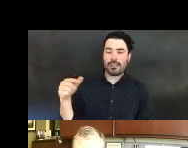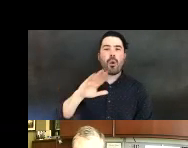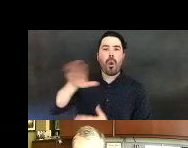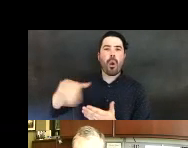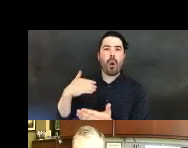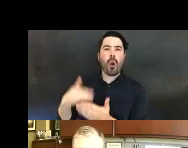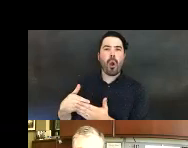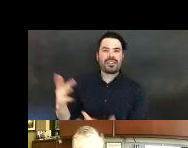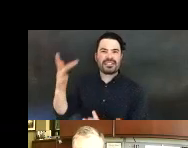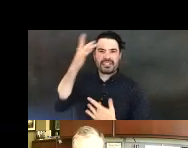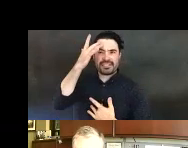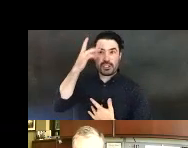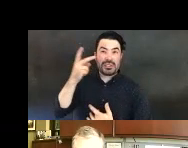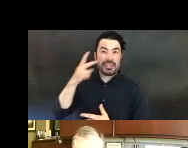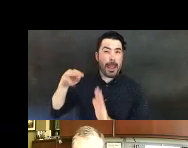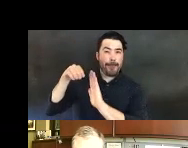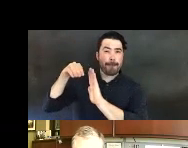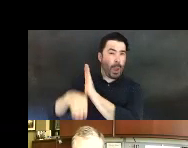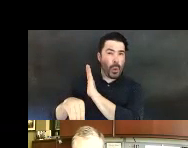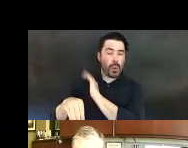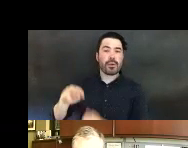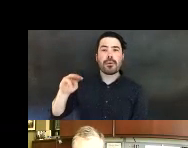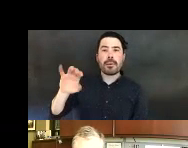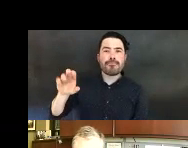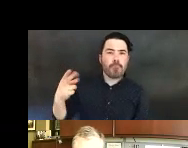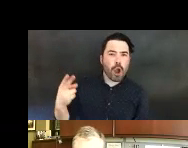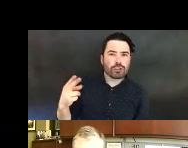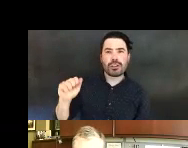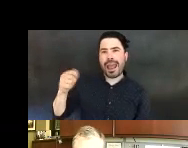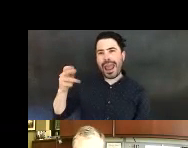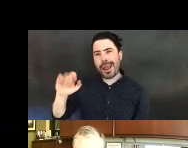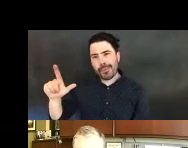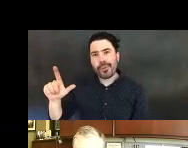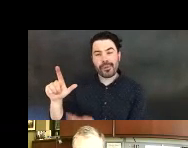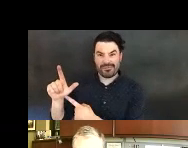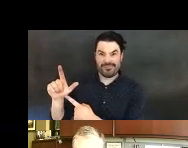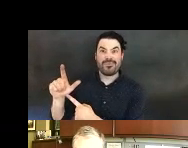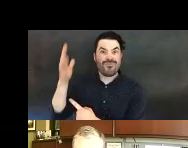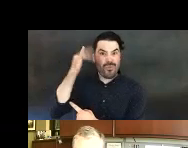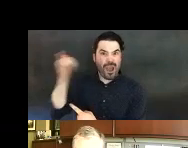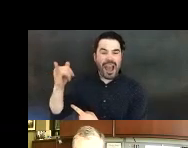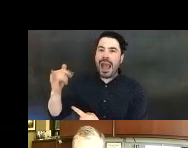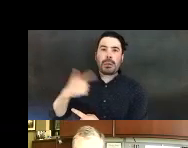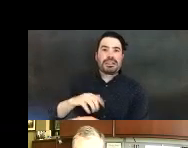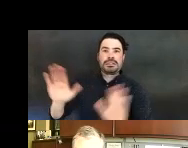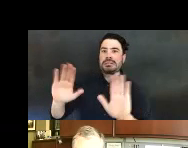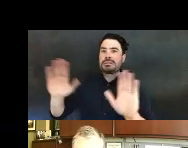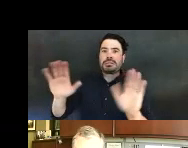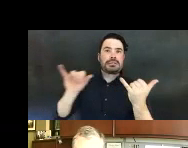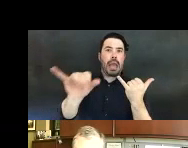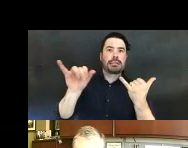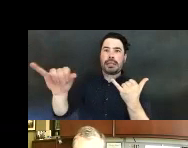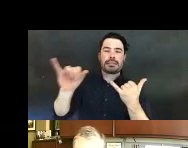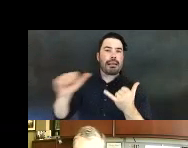see there was a sharp decline around March and April when we significantly cut back in order to accommodate the